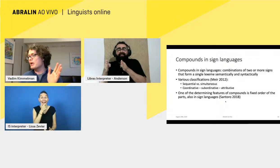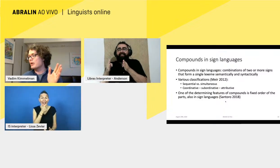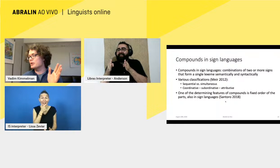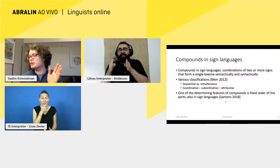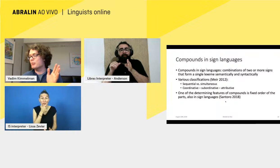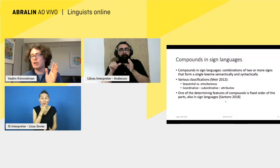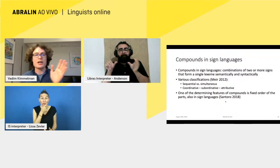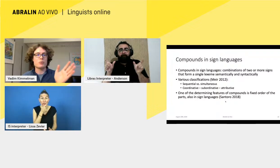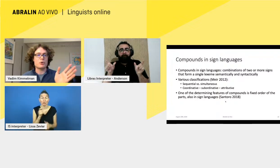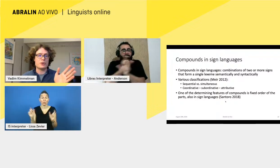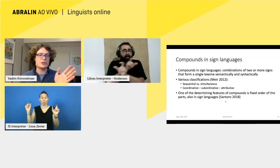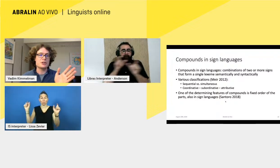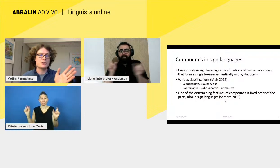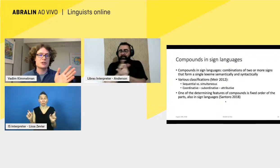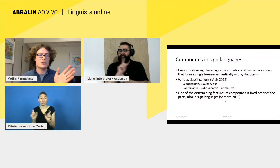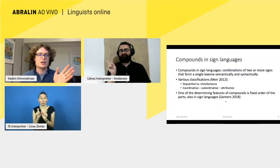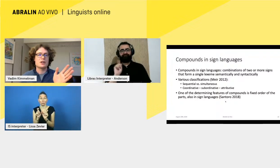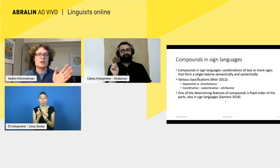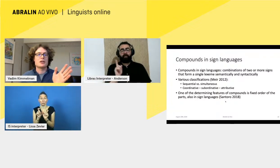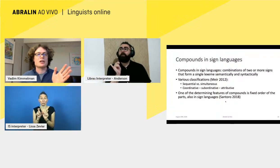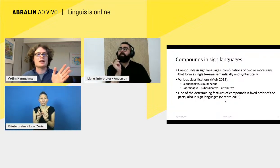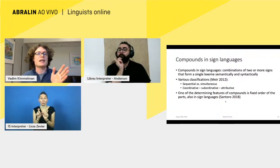the compound blackbird